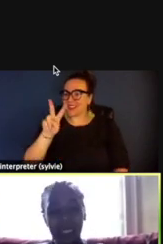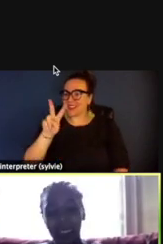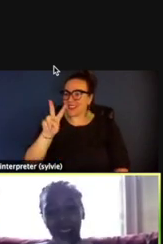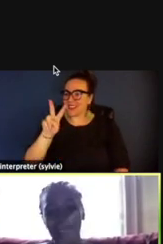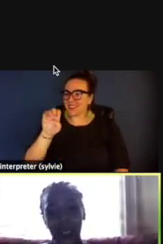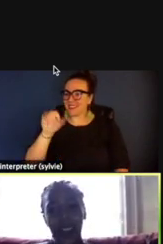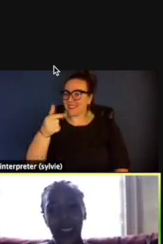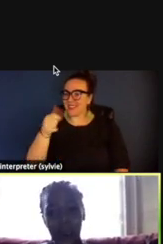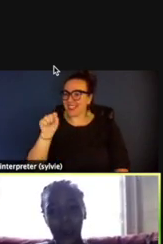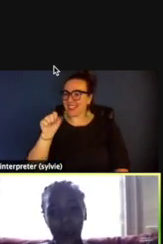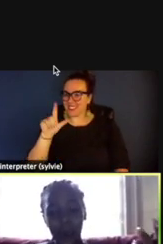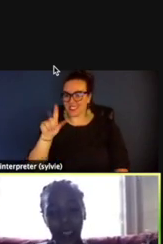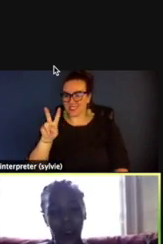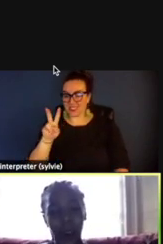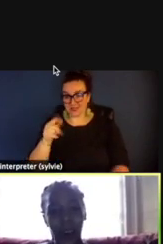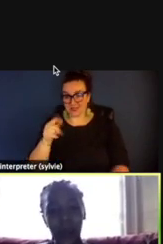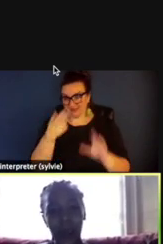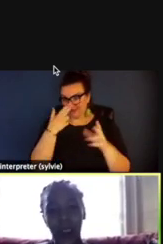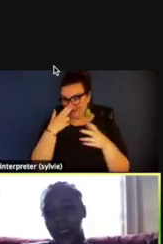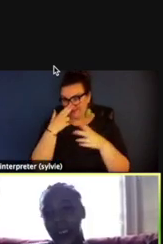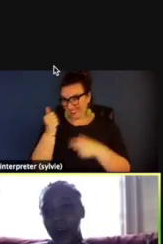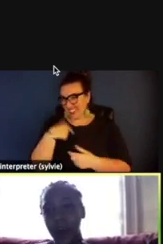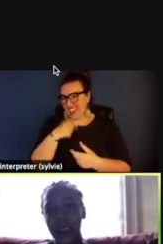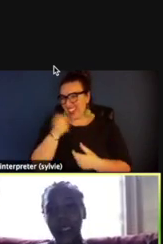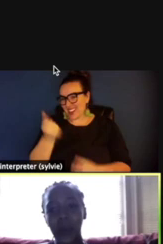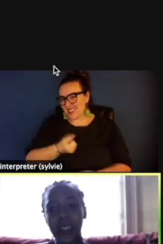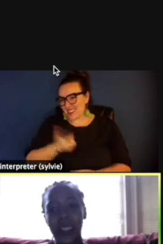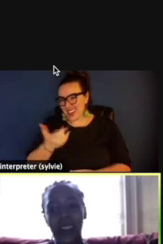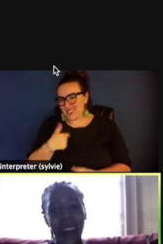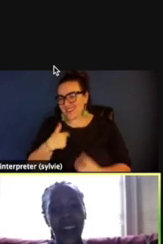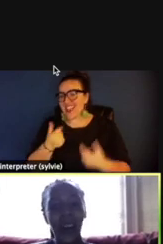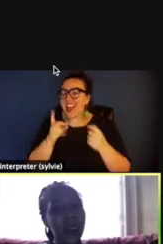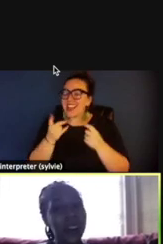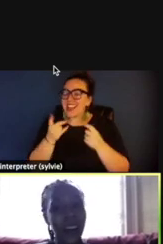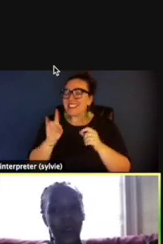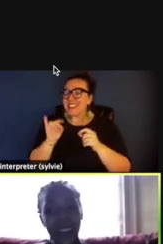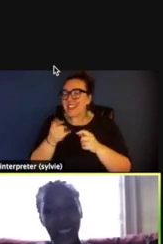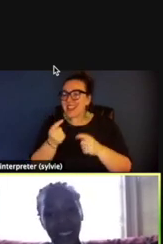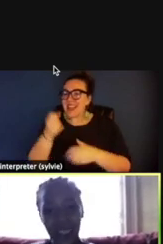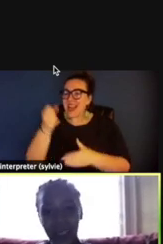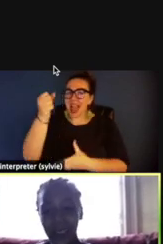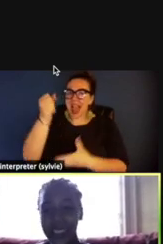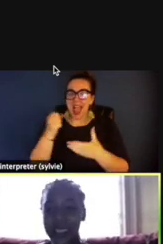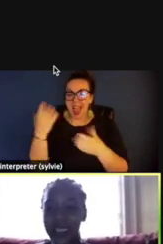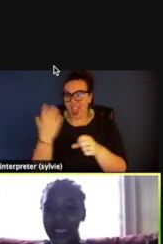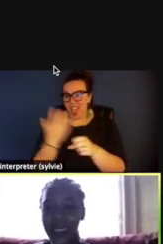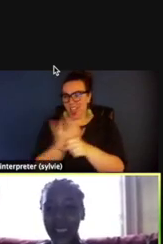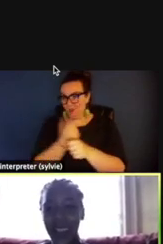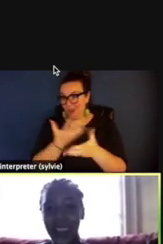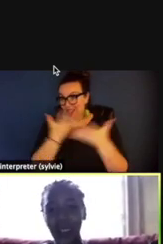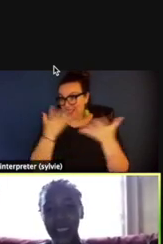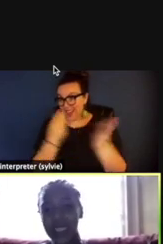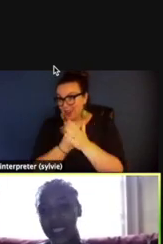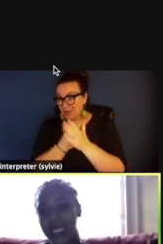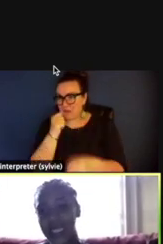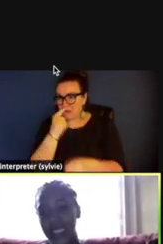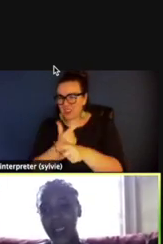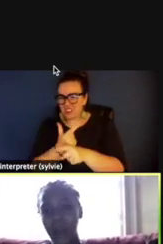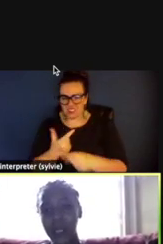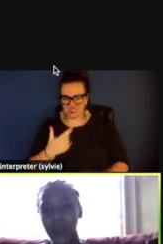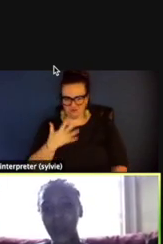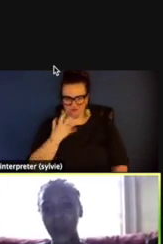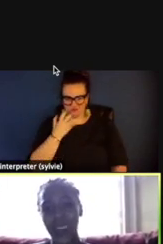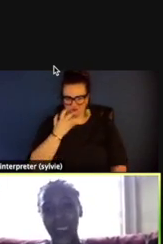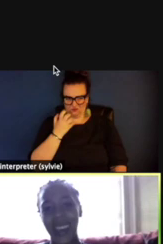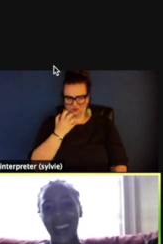Another funny story, I actually do not gamble like at all, but I mean, I played because I was there and I won a lot of money and it made my sister very upset. That's my sister in